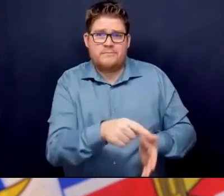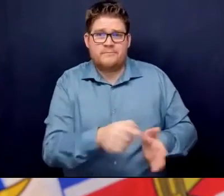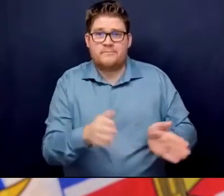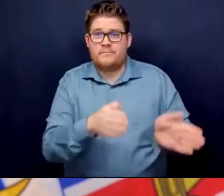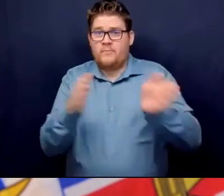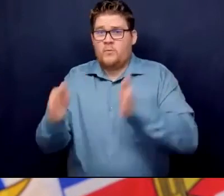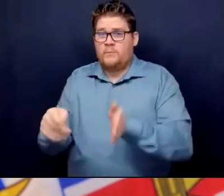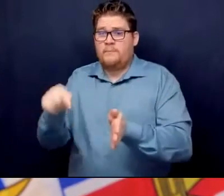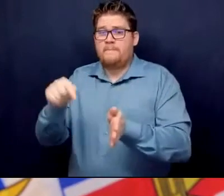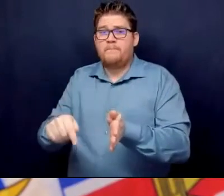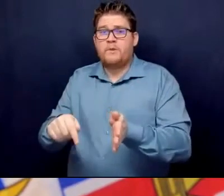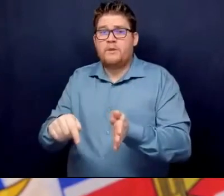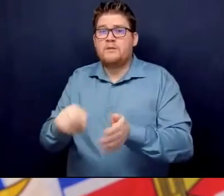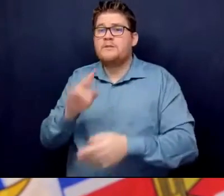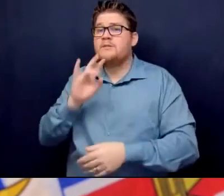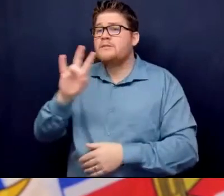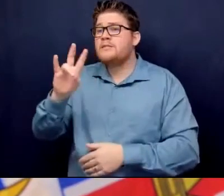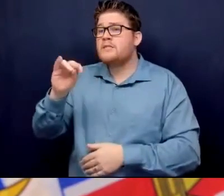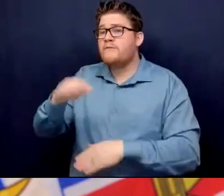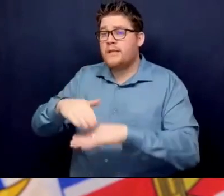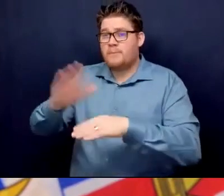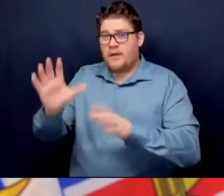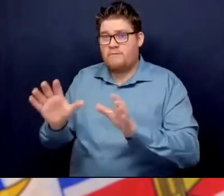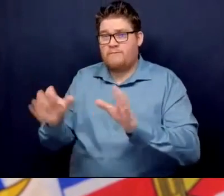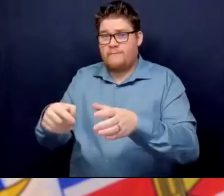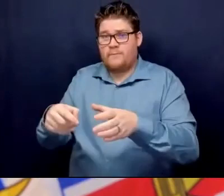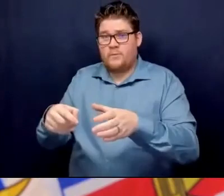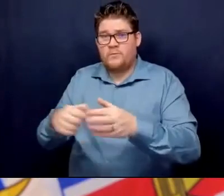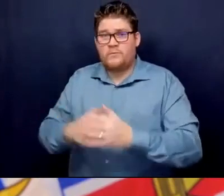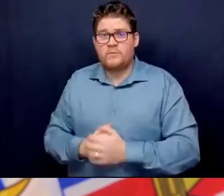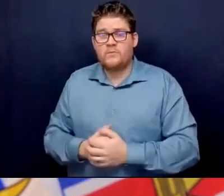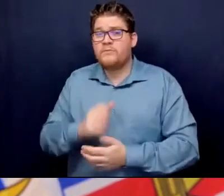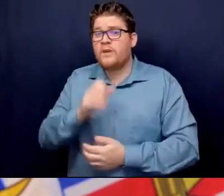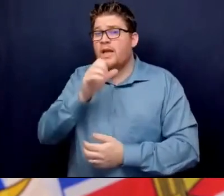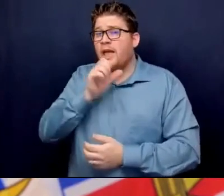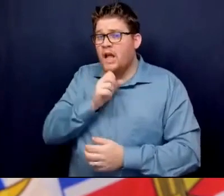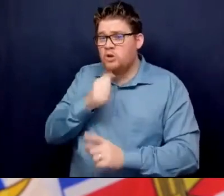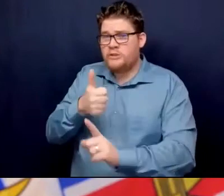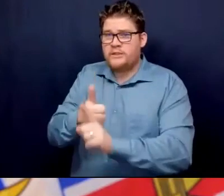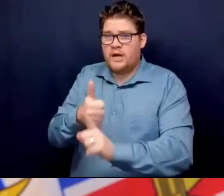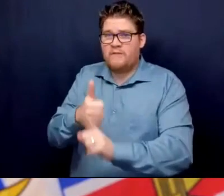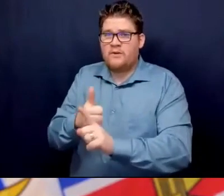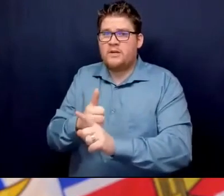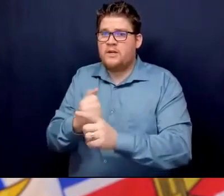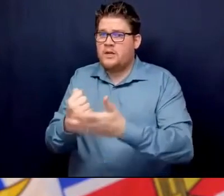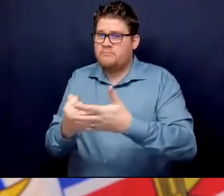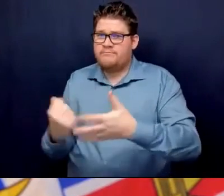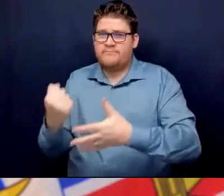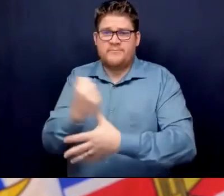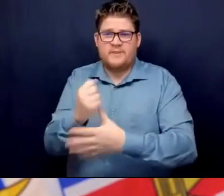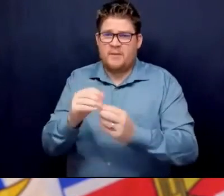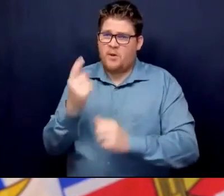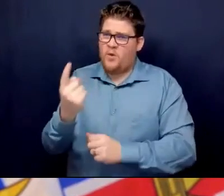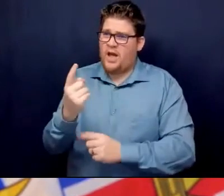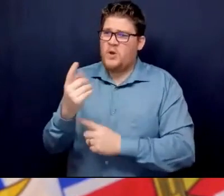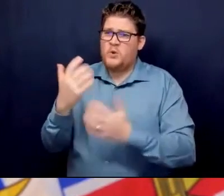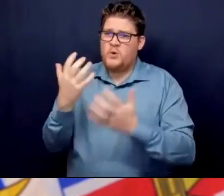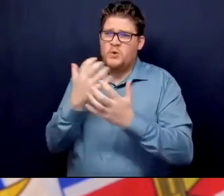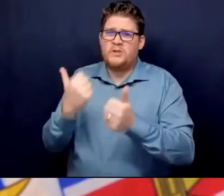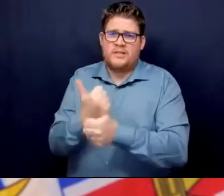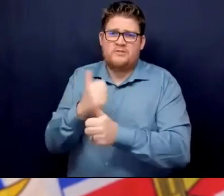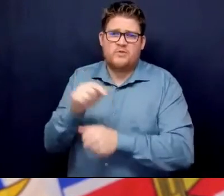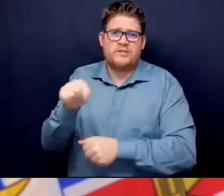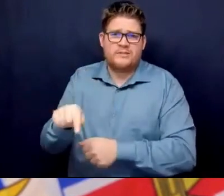that are over age 70. We know that age remains the single most important risk factor for having severe illness